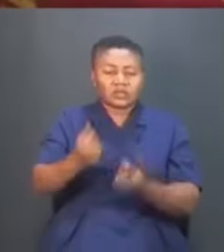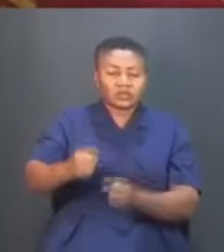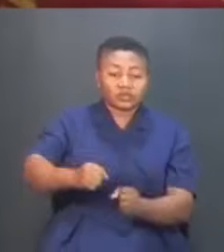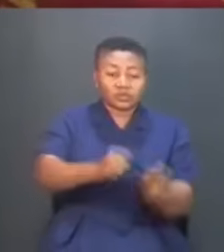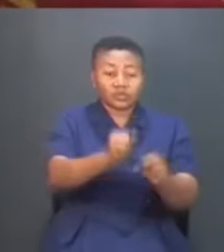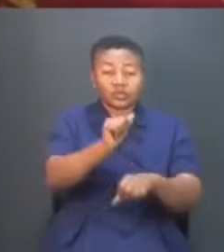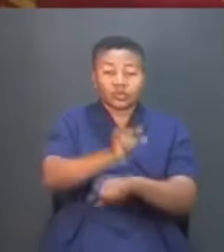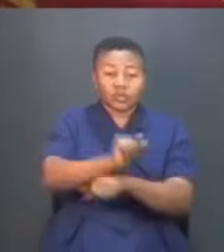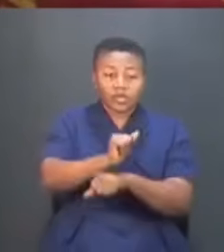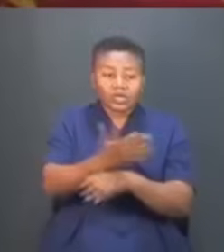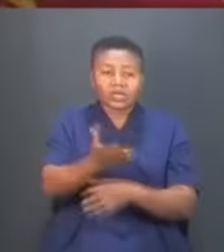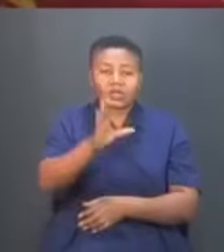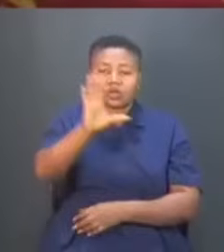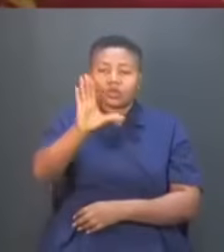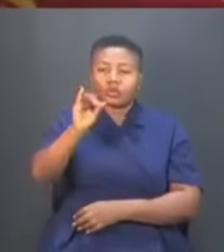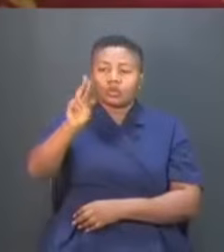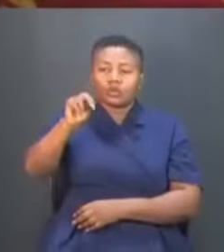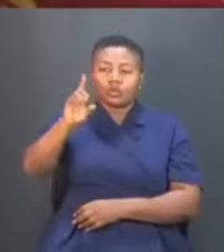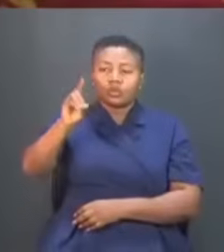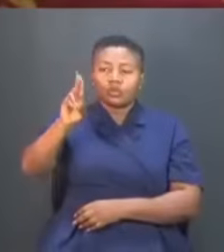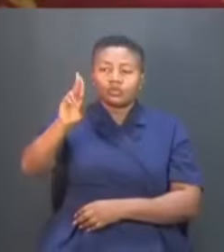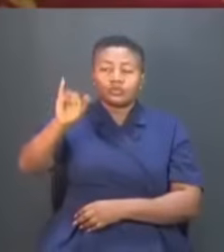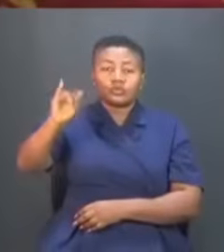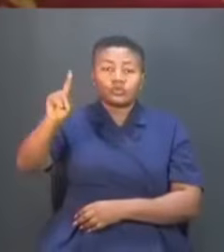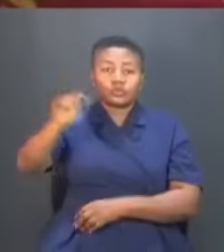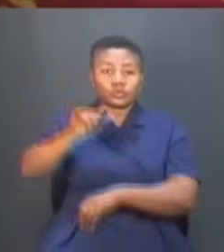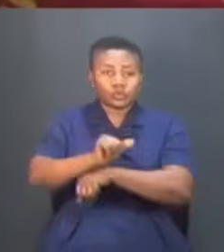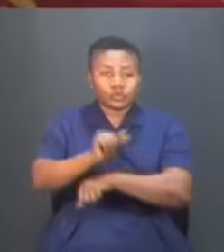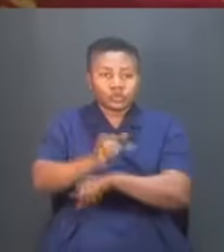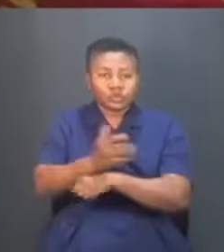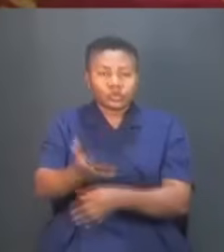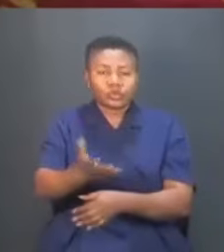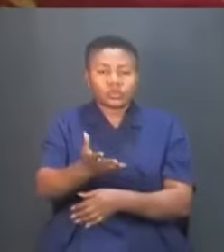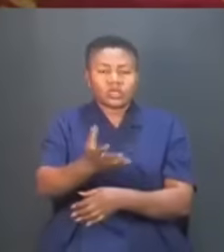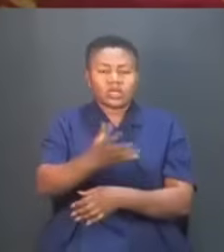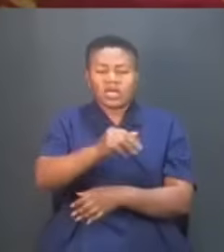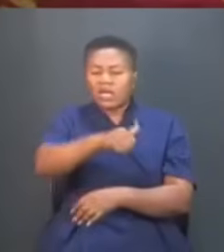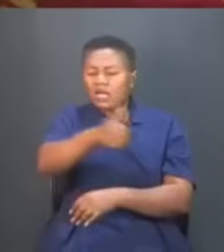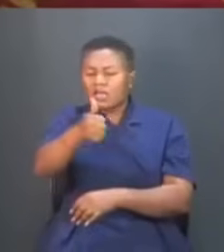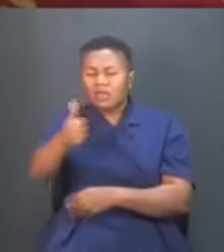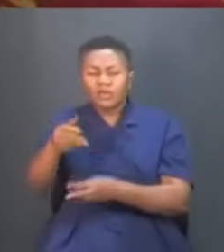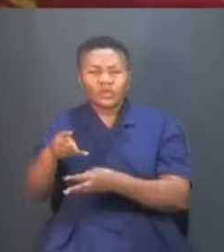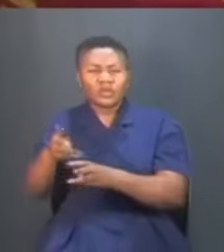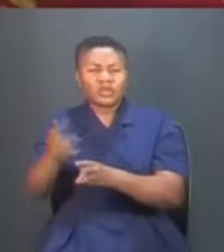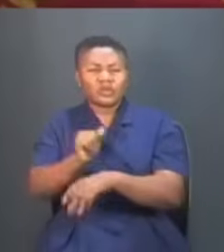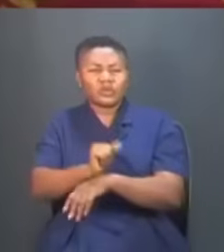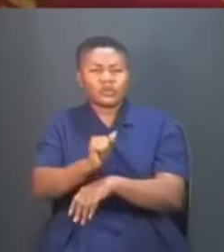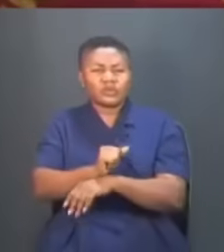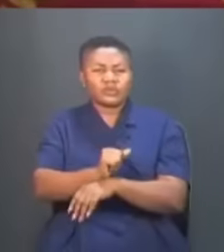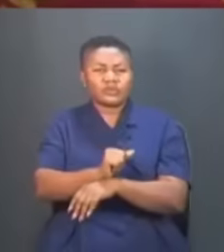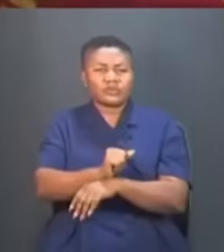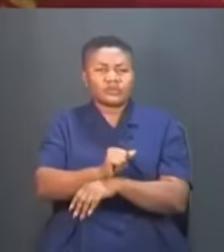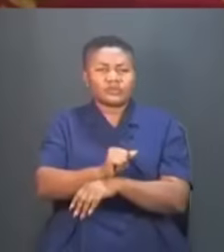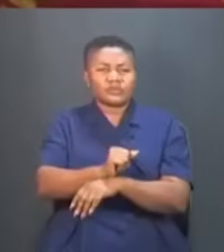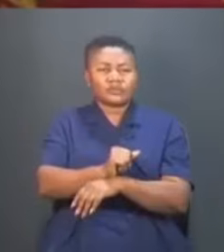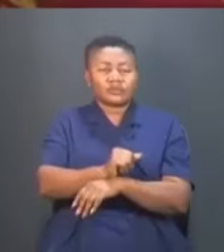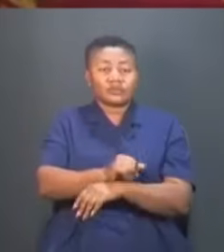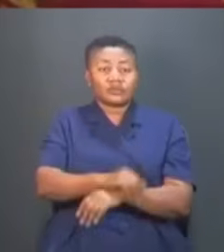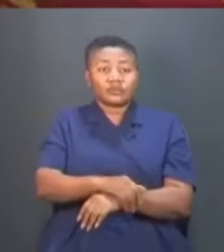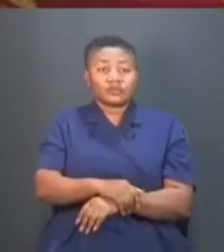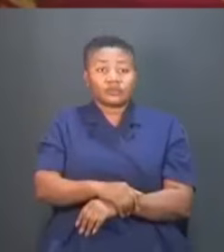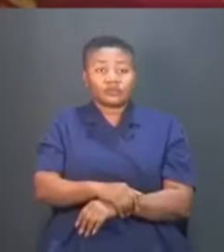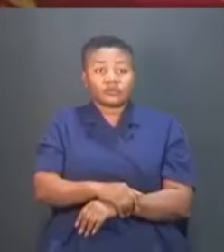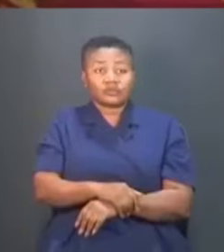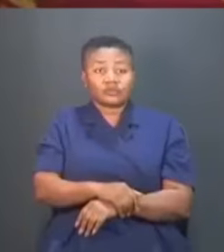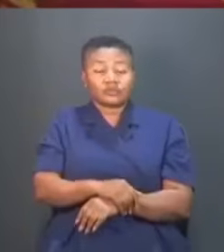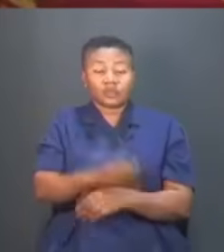conduit works, spillway channel stabilization works, spillway dike formation,